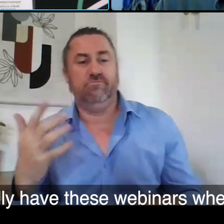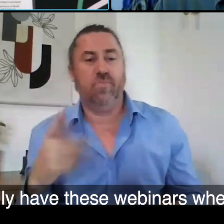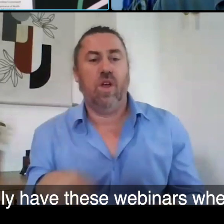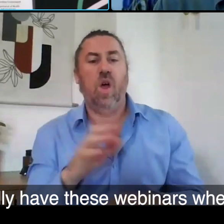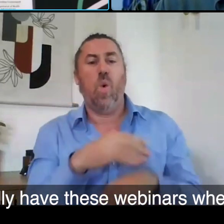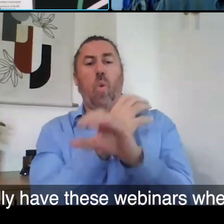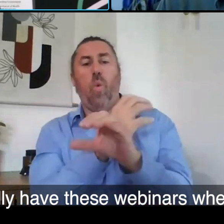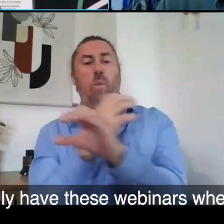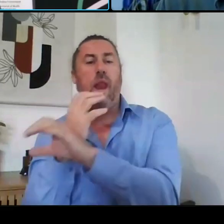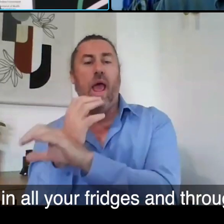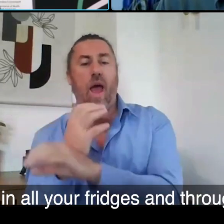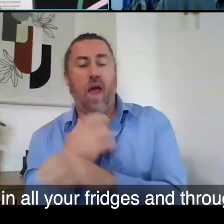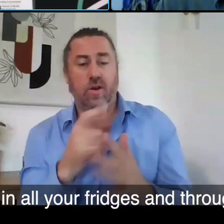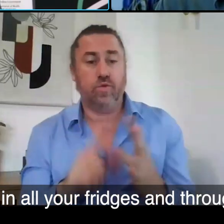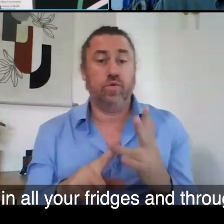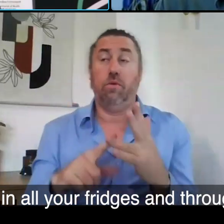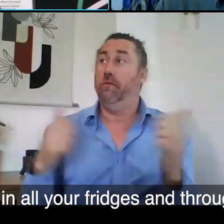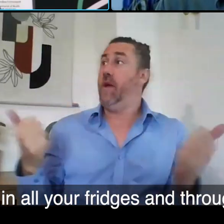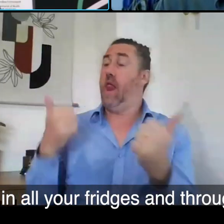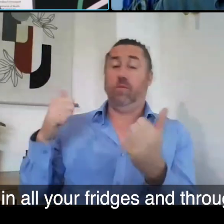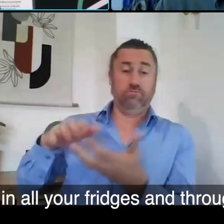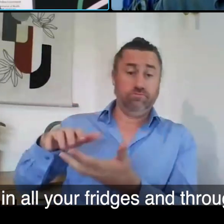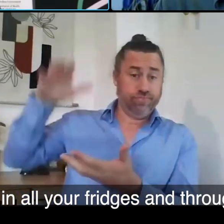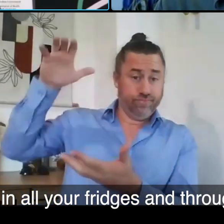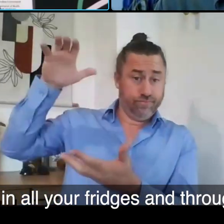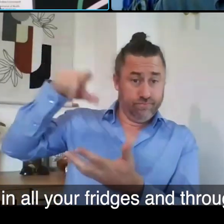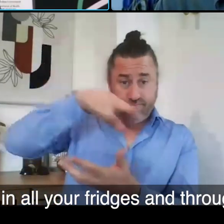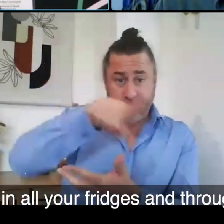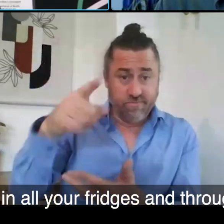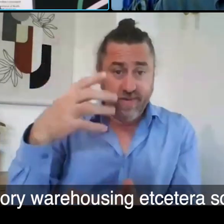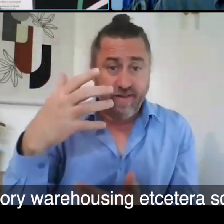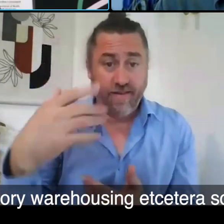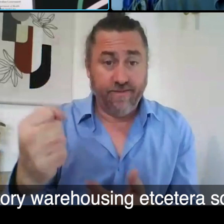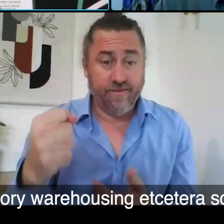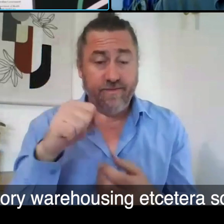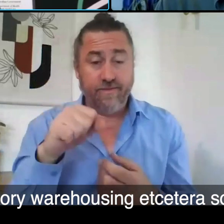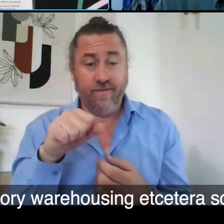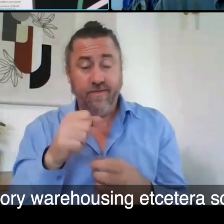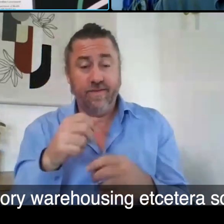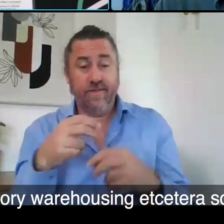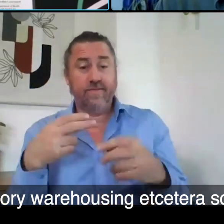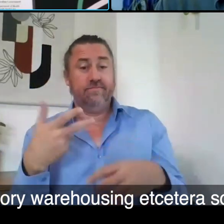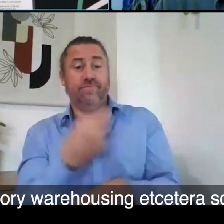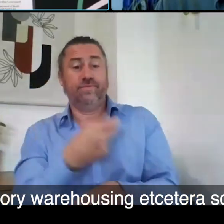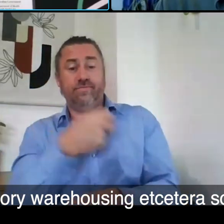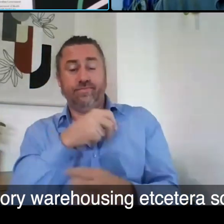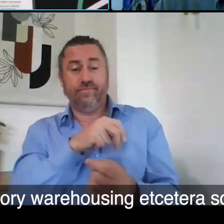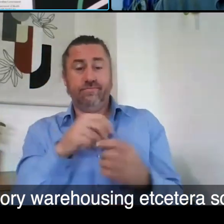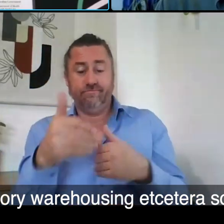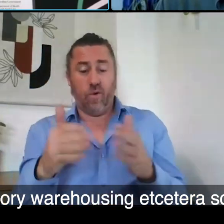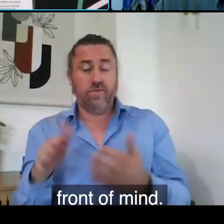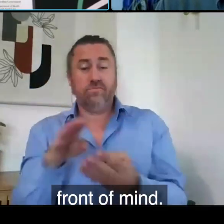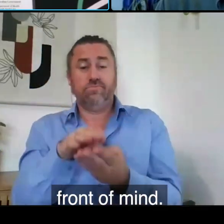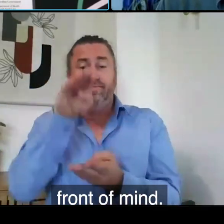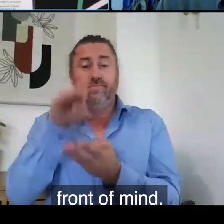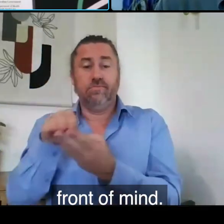webinars when supply is available in all your fridges and through states and territory warehousing, etc.,